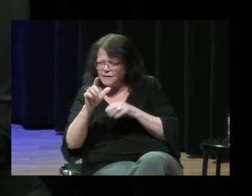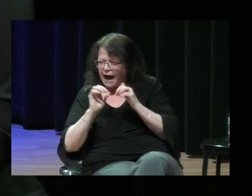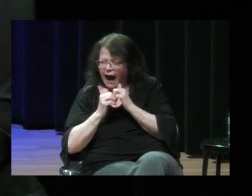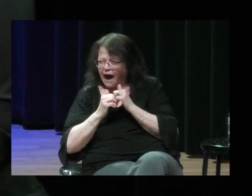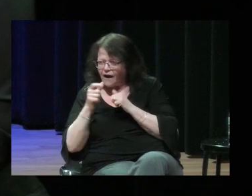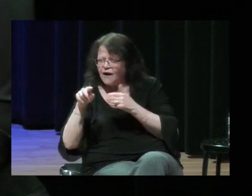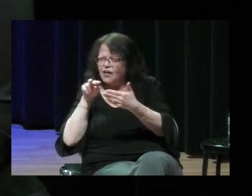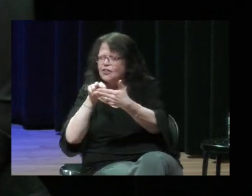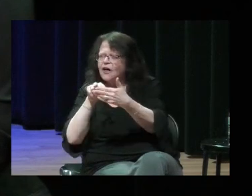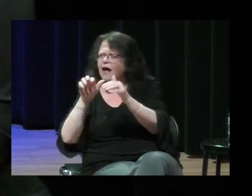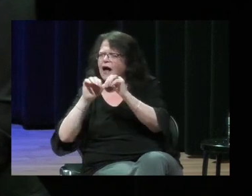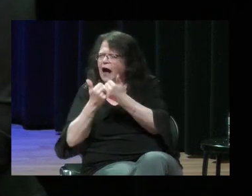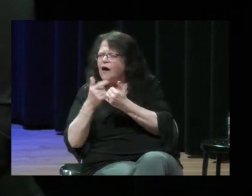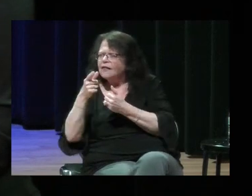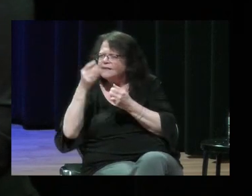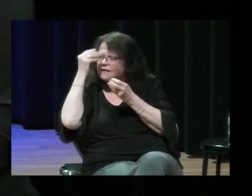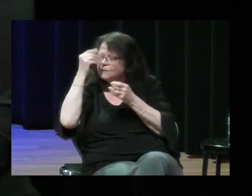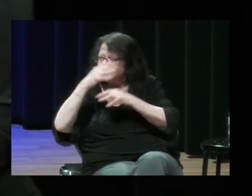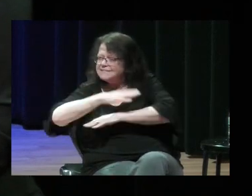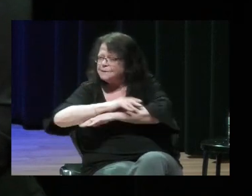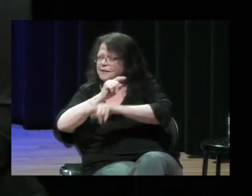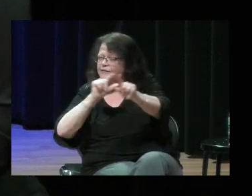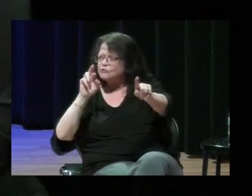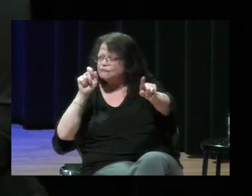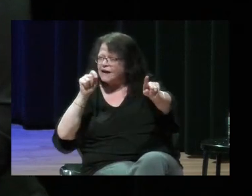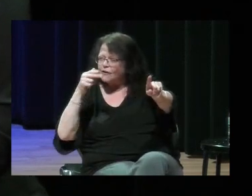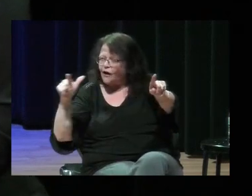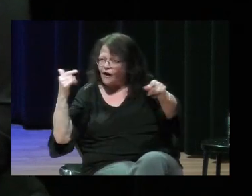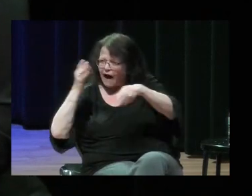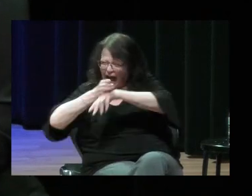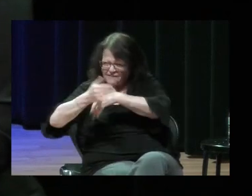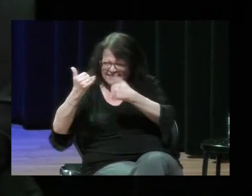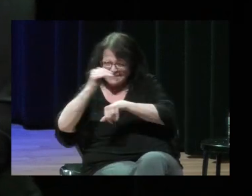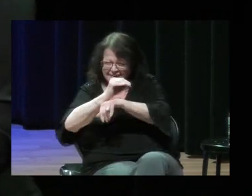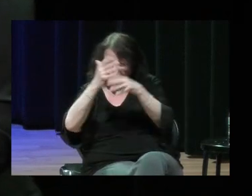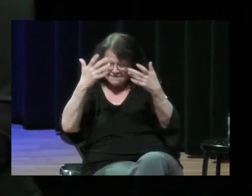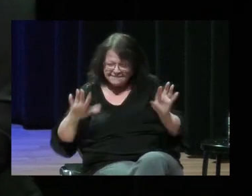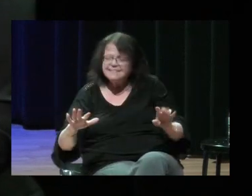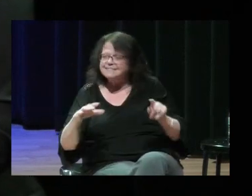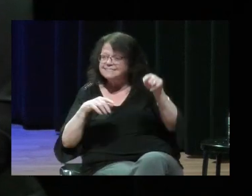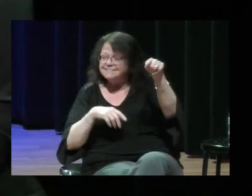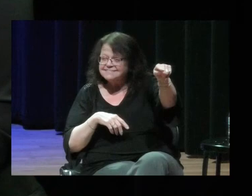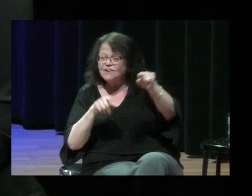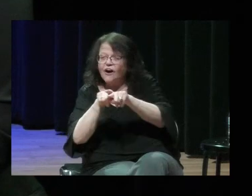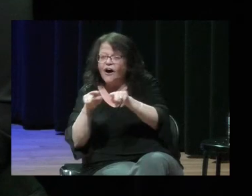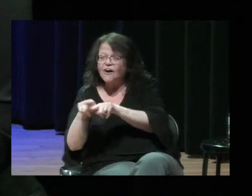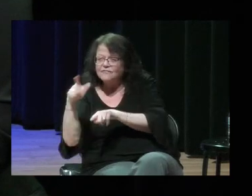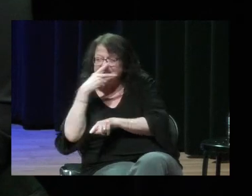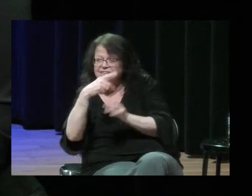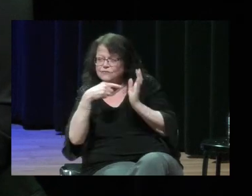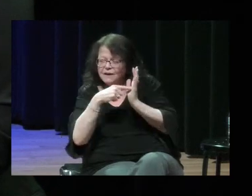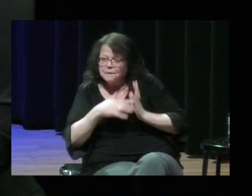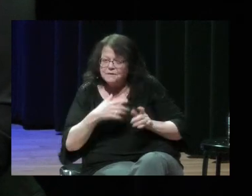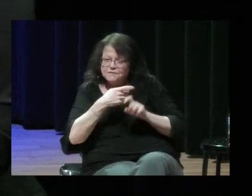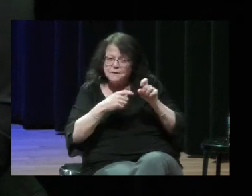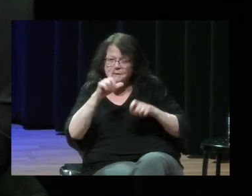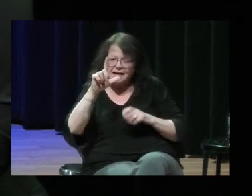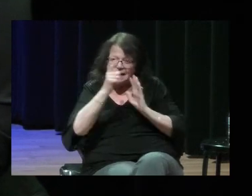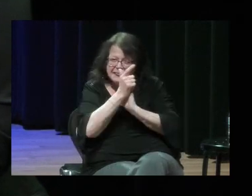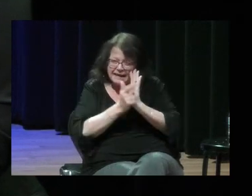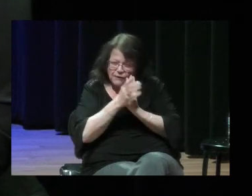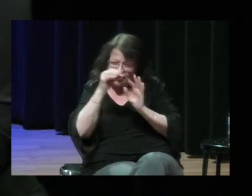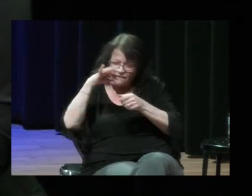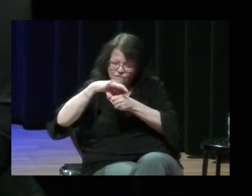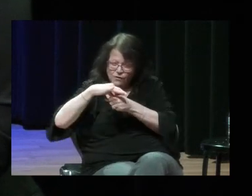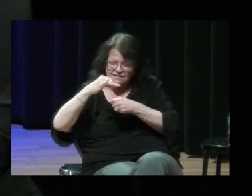at their informational table in the Great Hall after tonight's program. Also in the Great Hall are representatives from the League of Women Voters